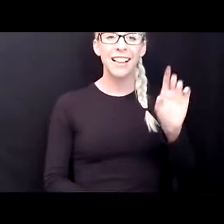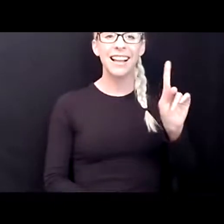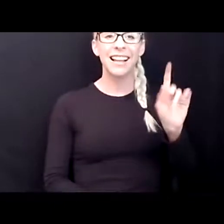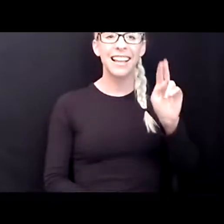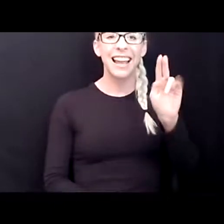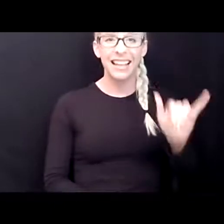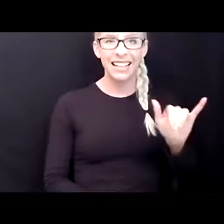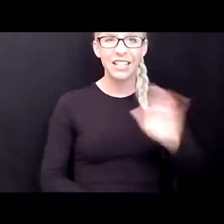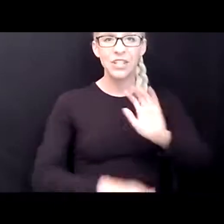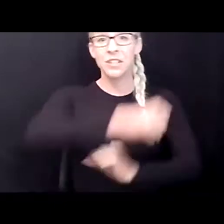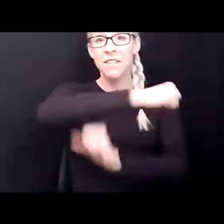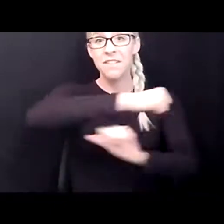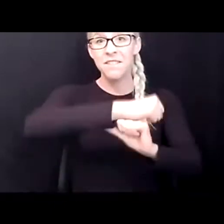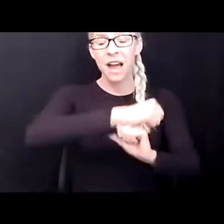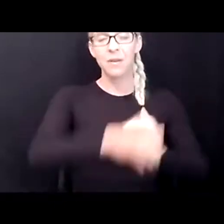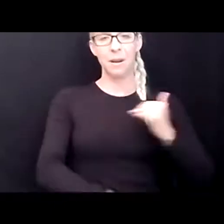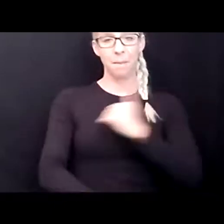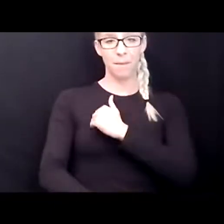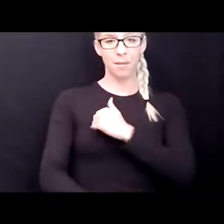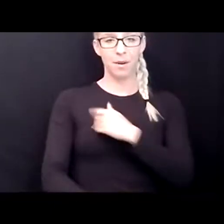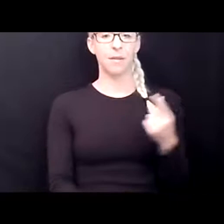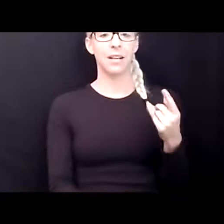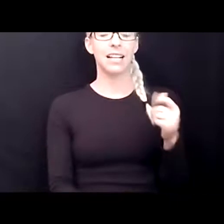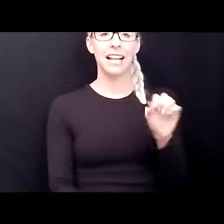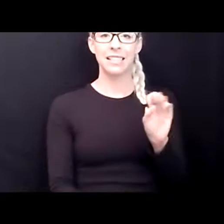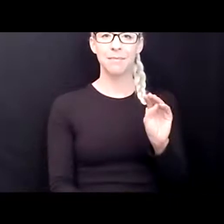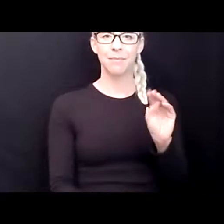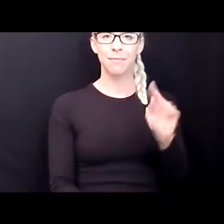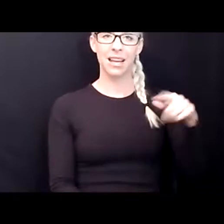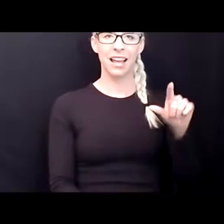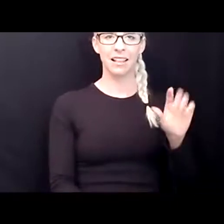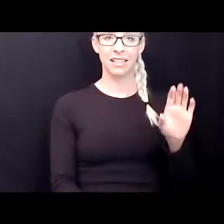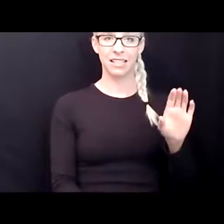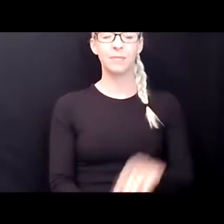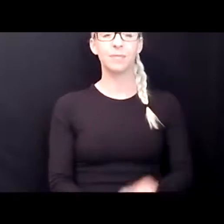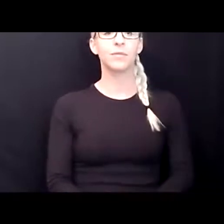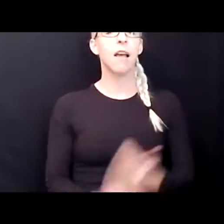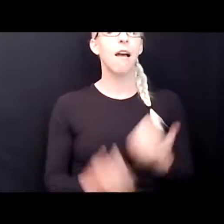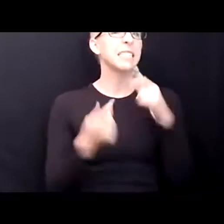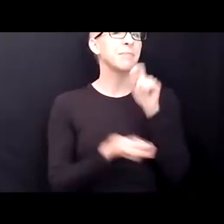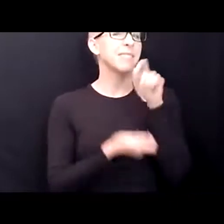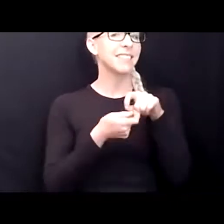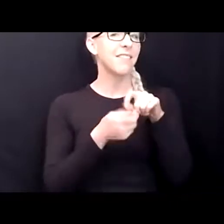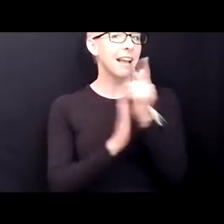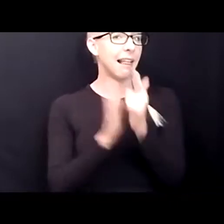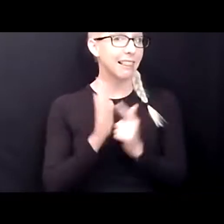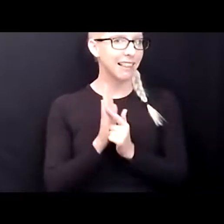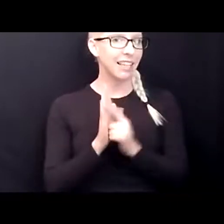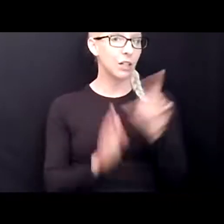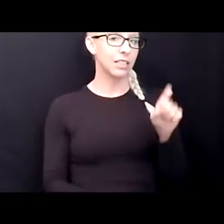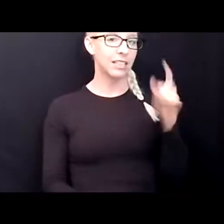PLLC. GAPS Legal PLLC was created to serve the specific legal needs of the guardianship,